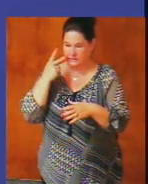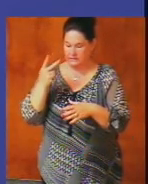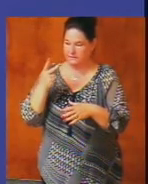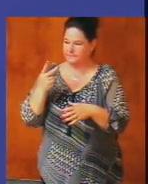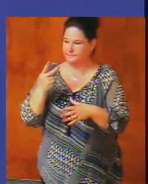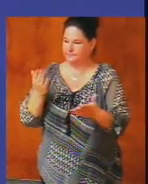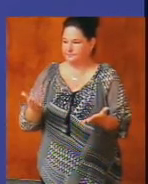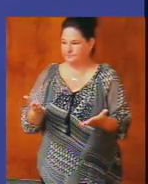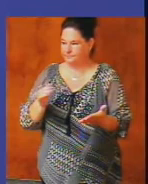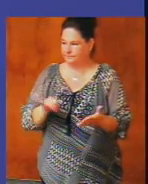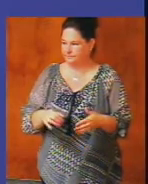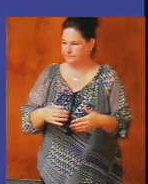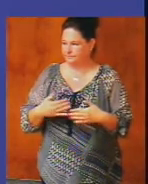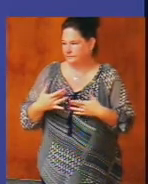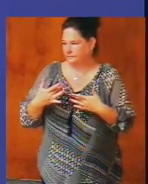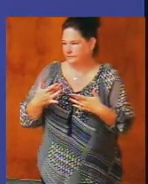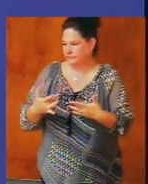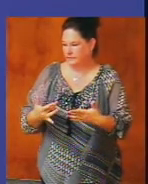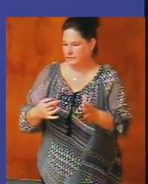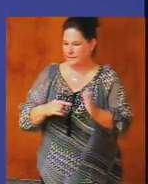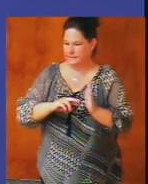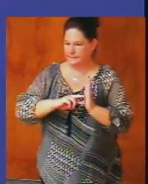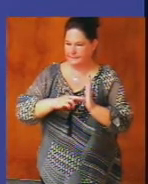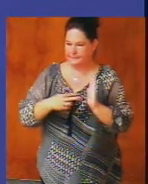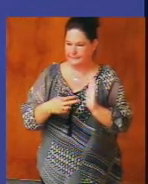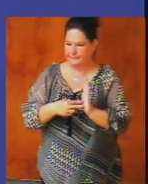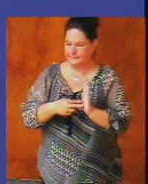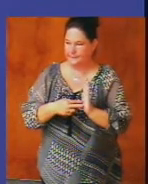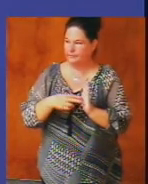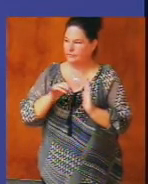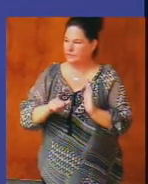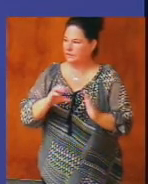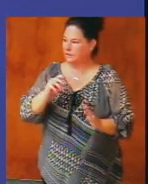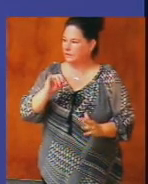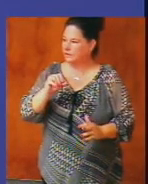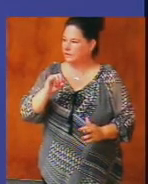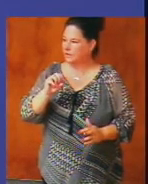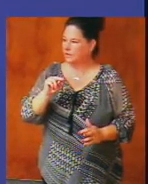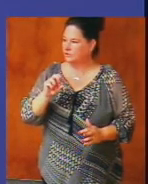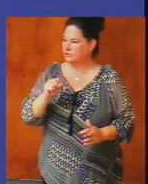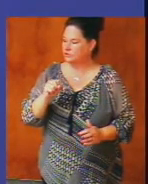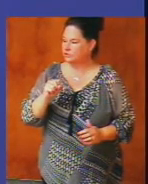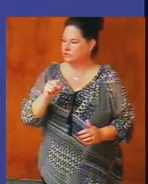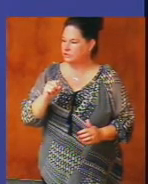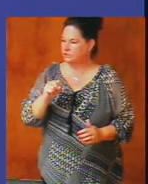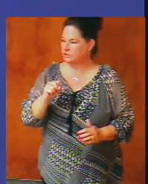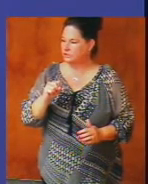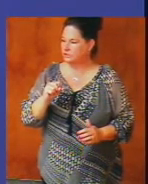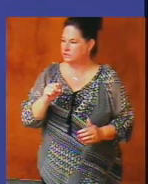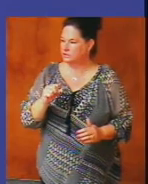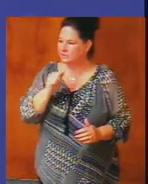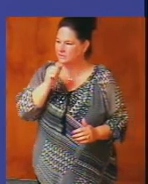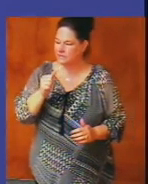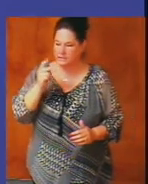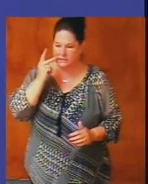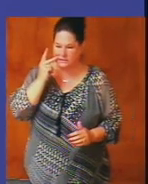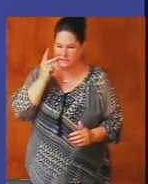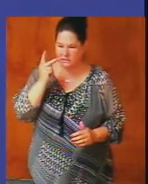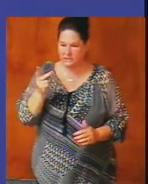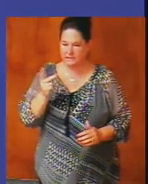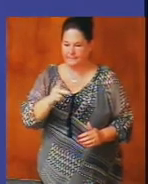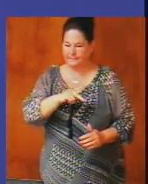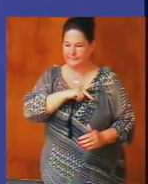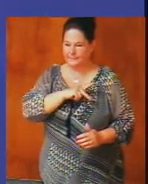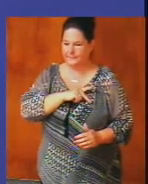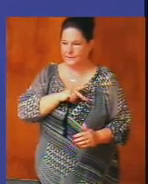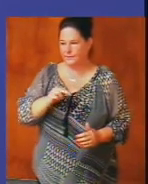Well, that tends to indicate that the Colossians had not seen